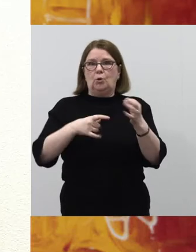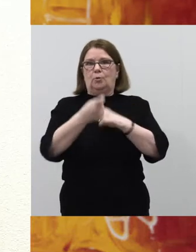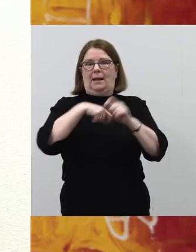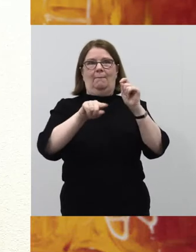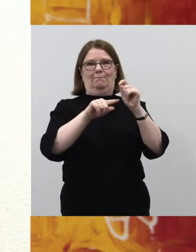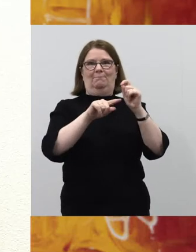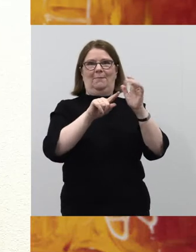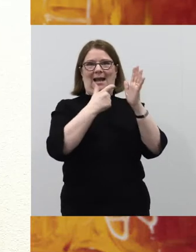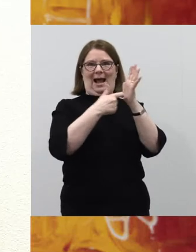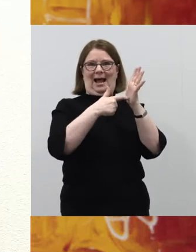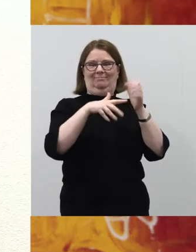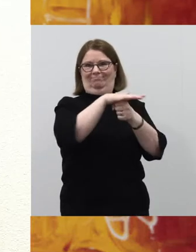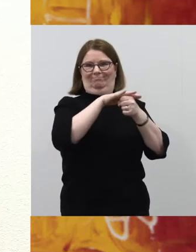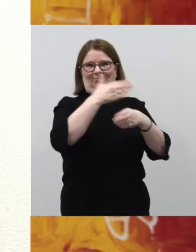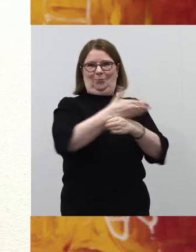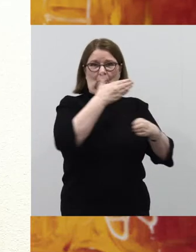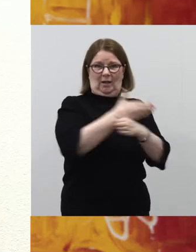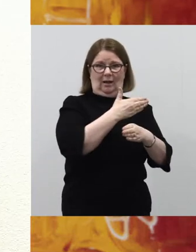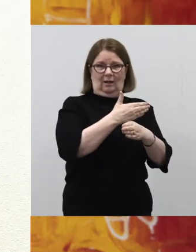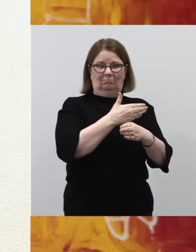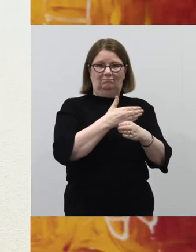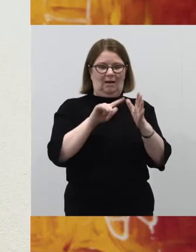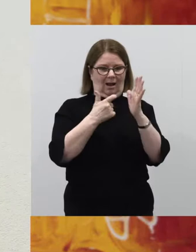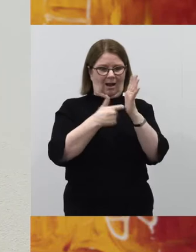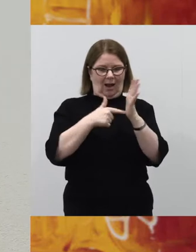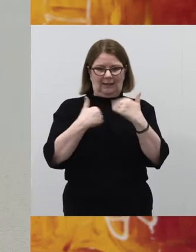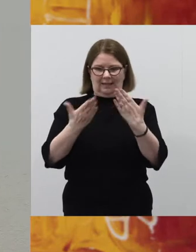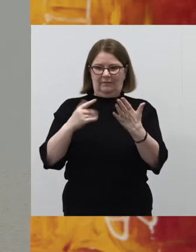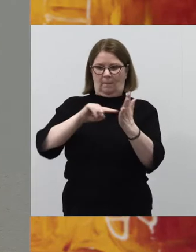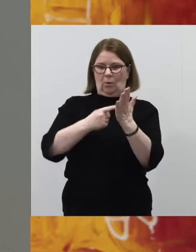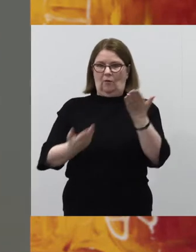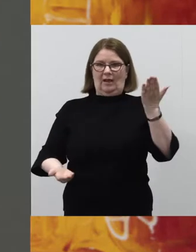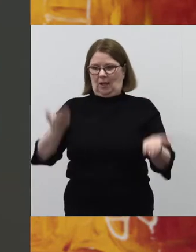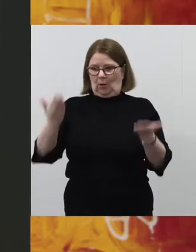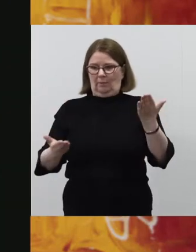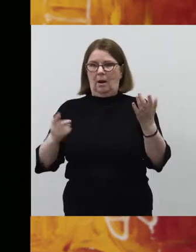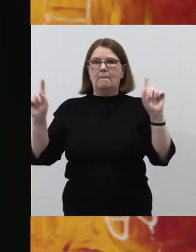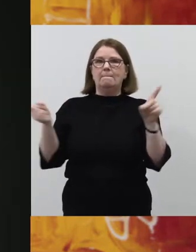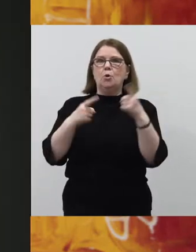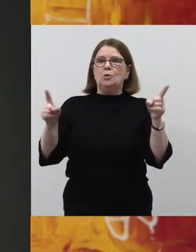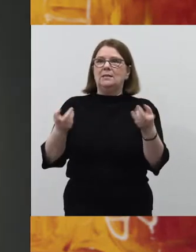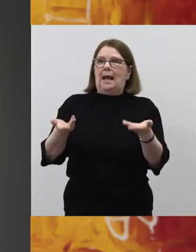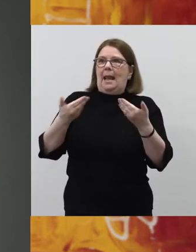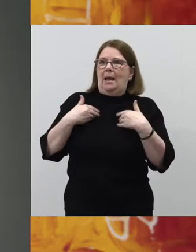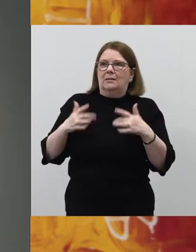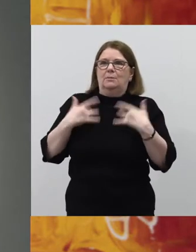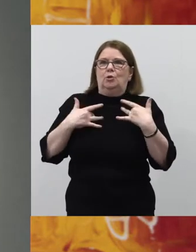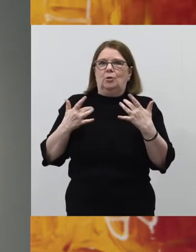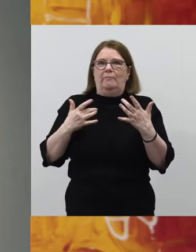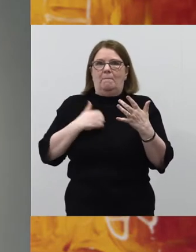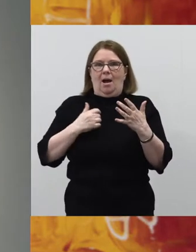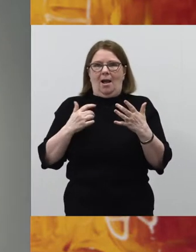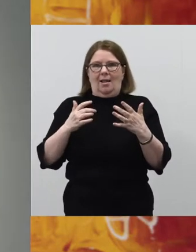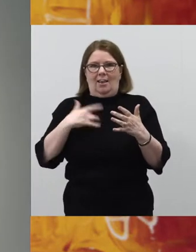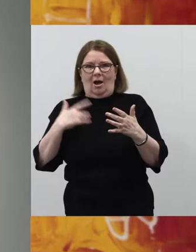also seductive, he explains. In a similar way, Mary Moore contemplates the tragic death of her beloved sister,